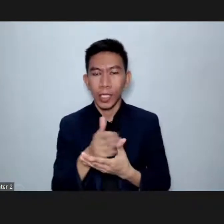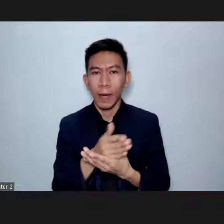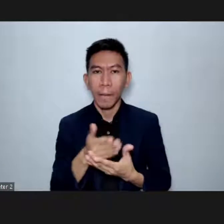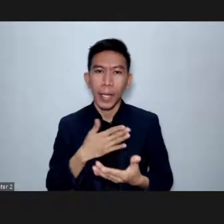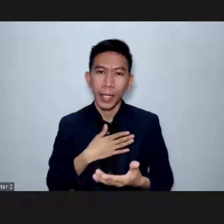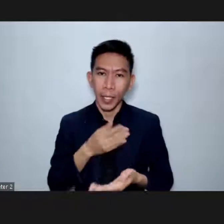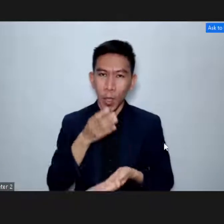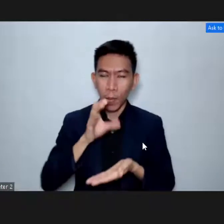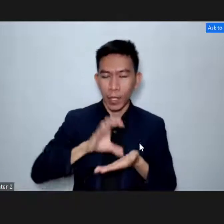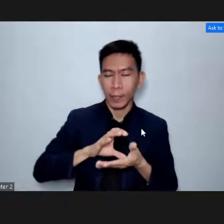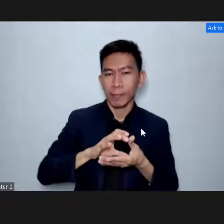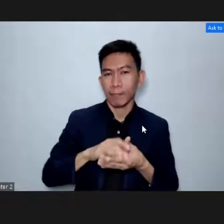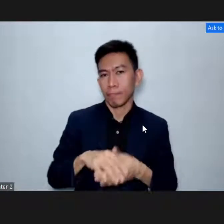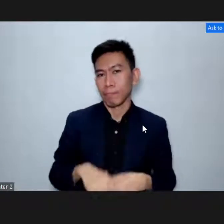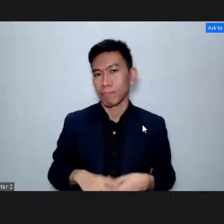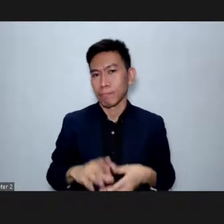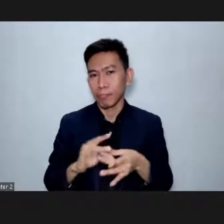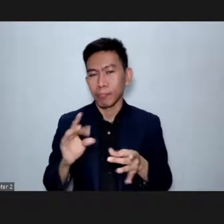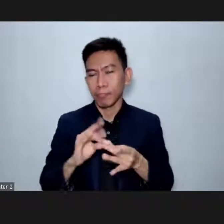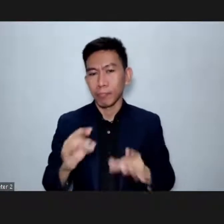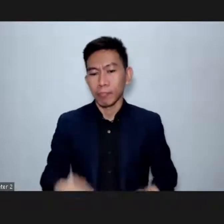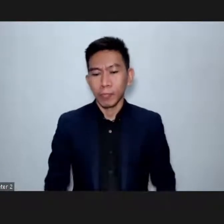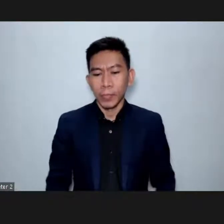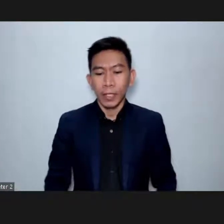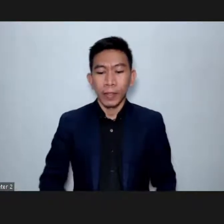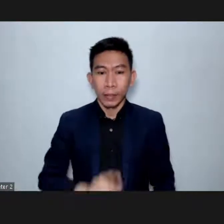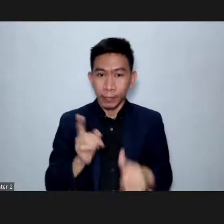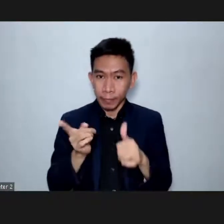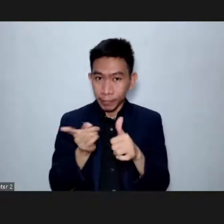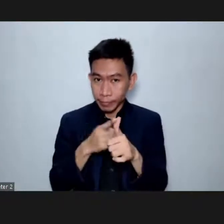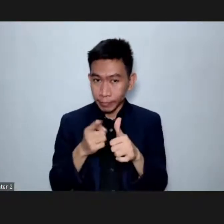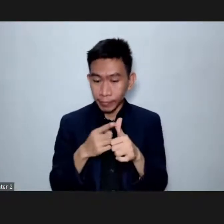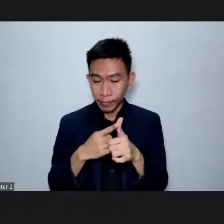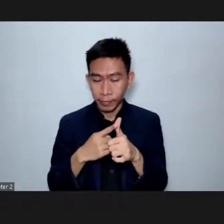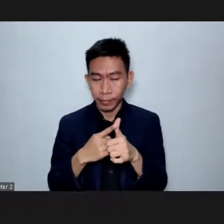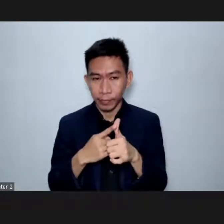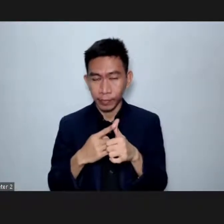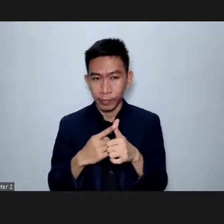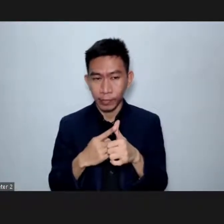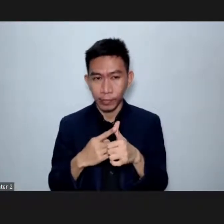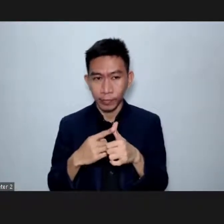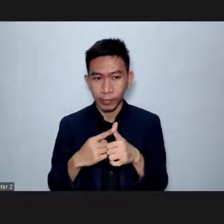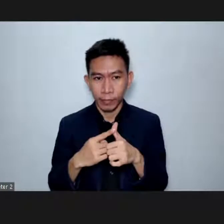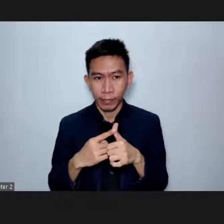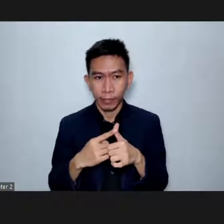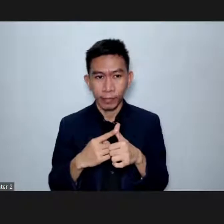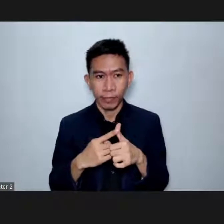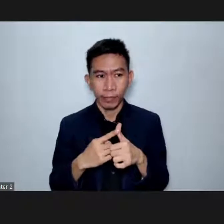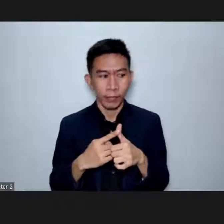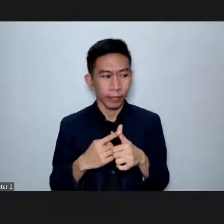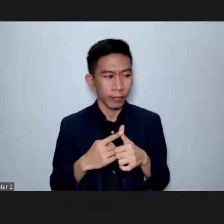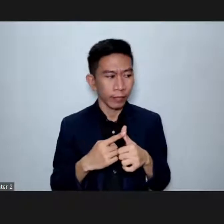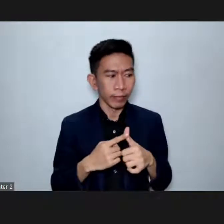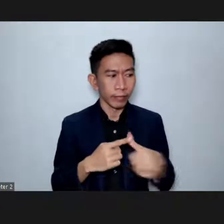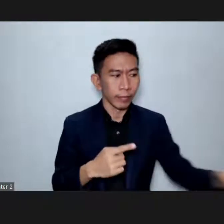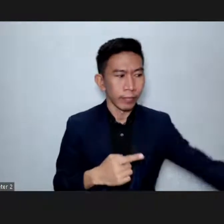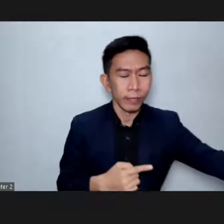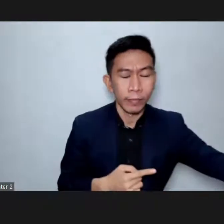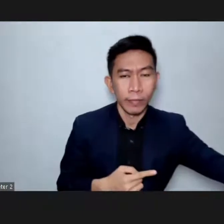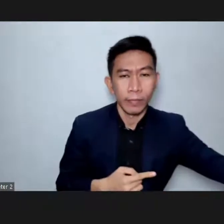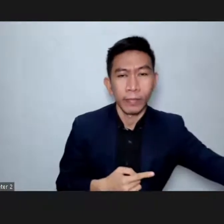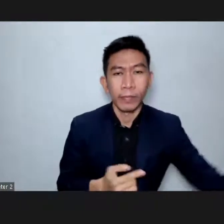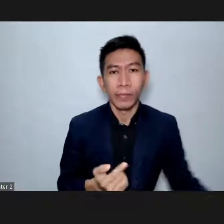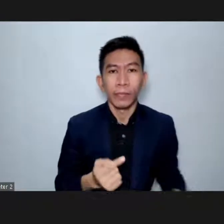First things first, I am big congratulations